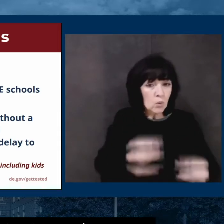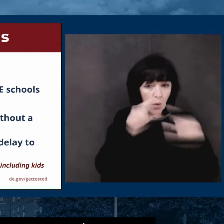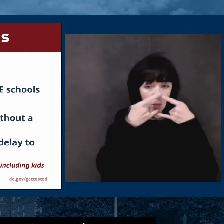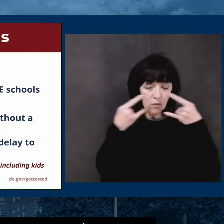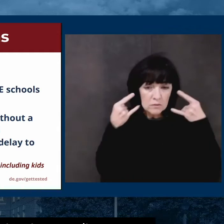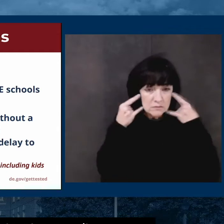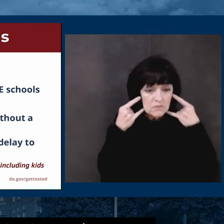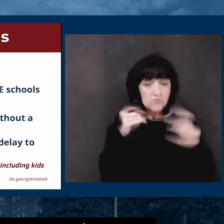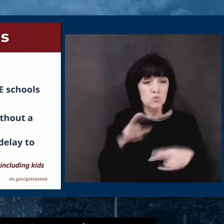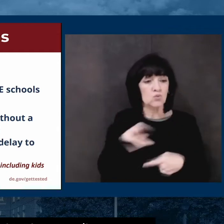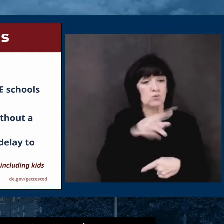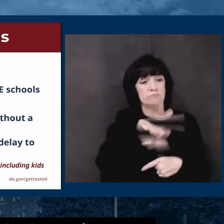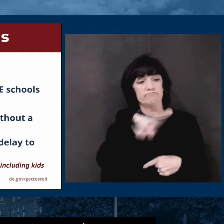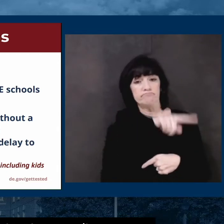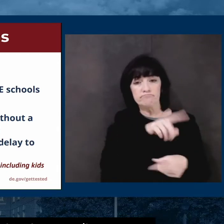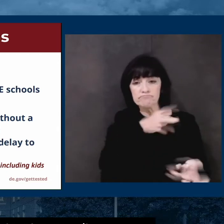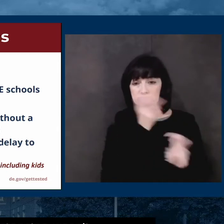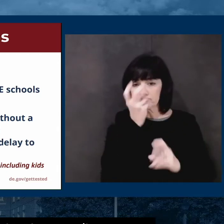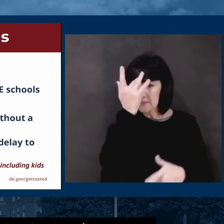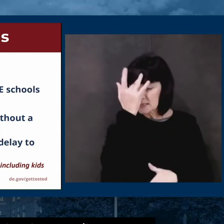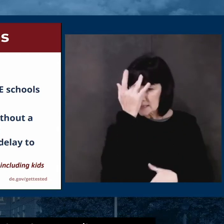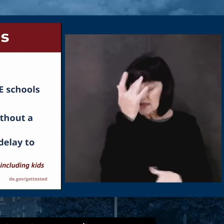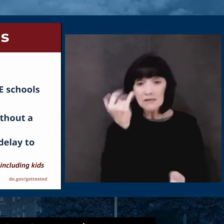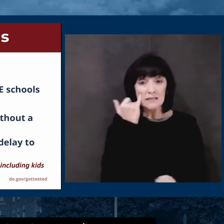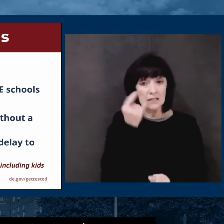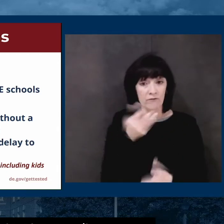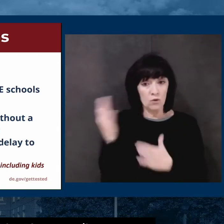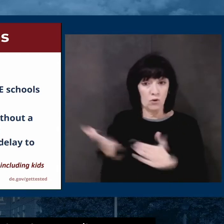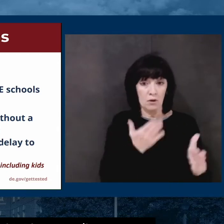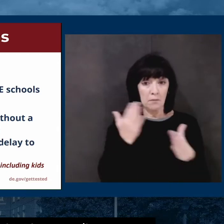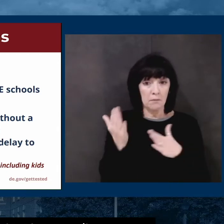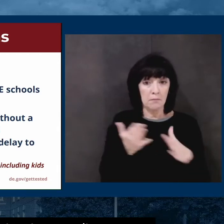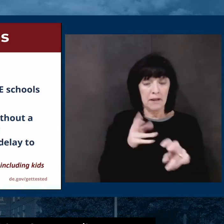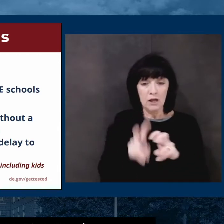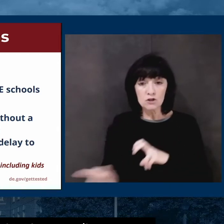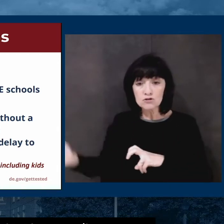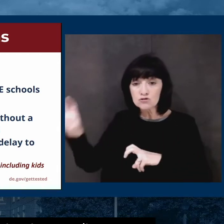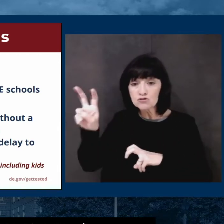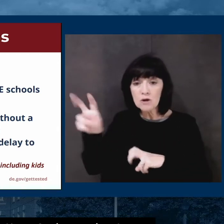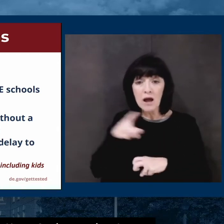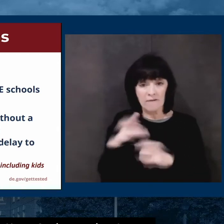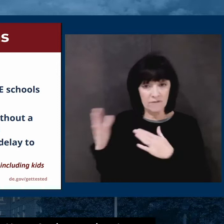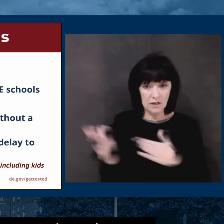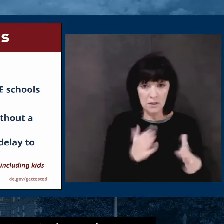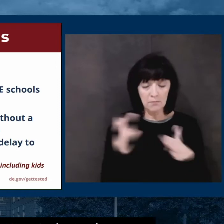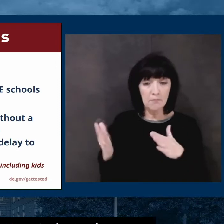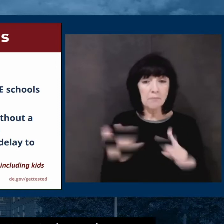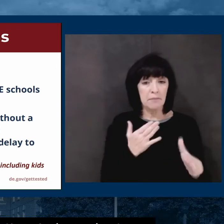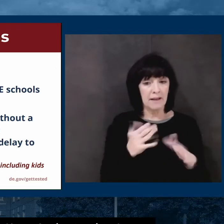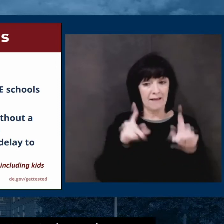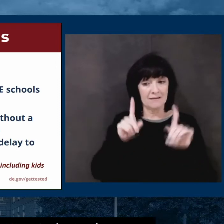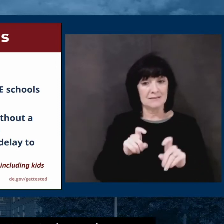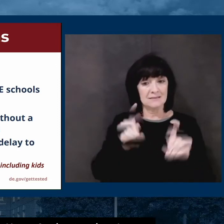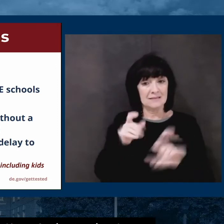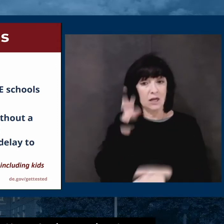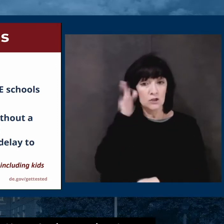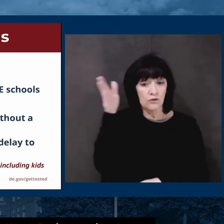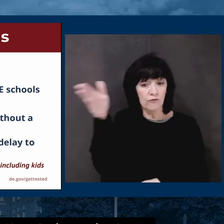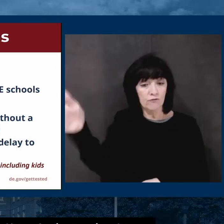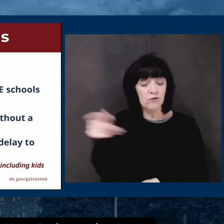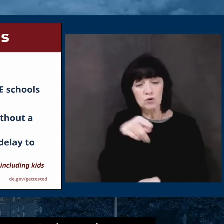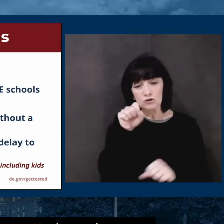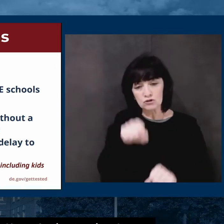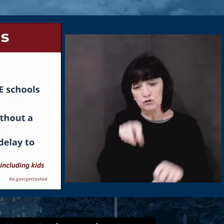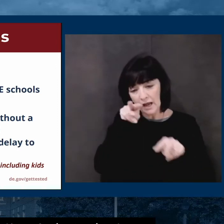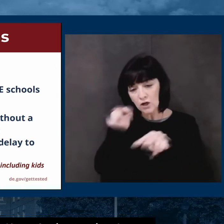is one of the ways that you can plan ahead if you plan to travel or plan to obtain a test in the future. All you have to do is visit our testing link, and we'll show you that